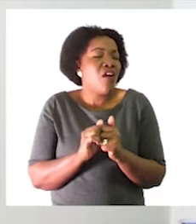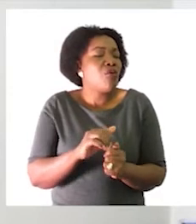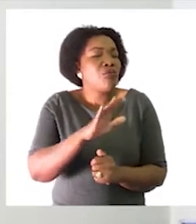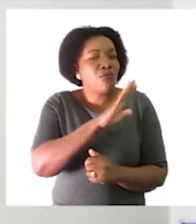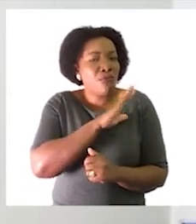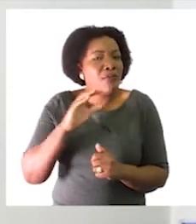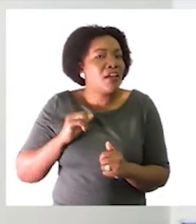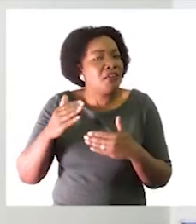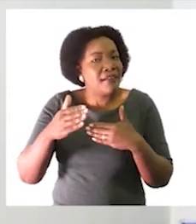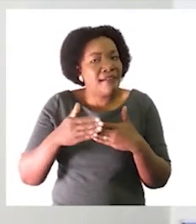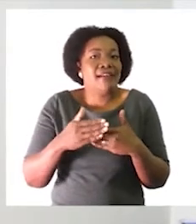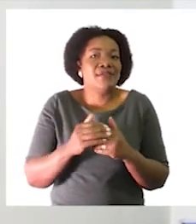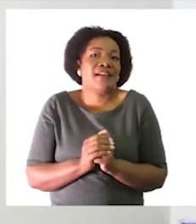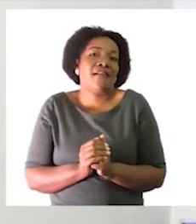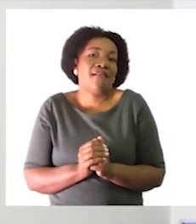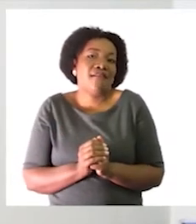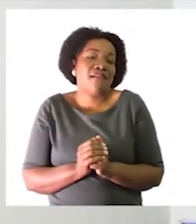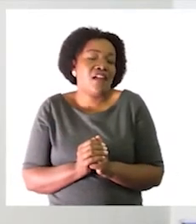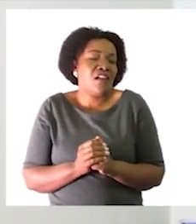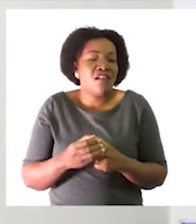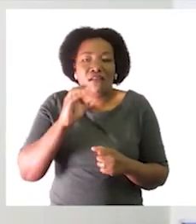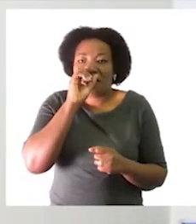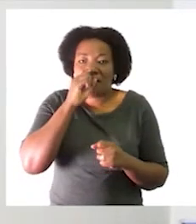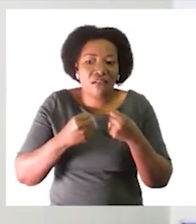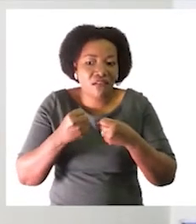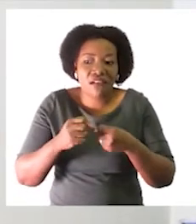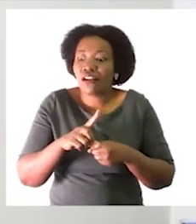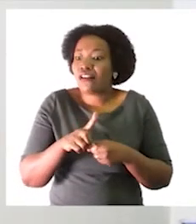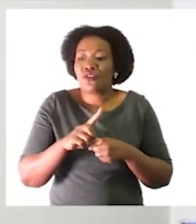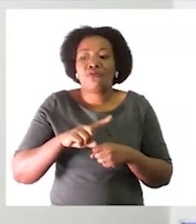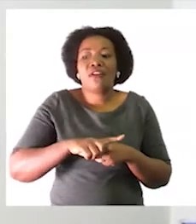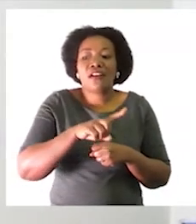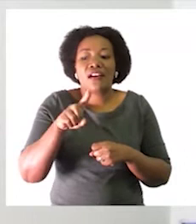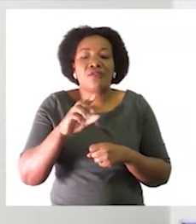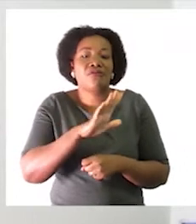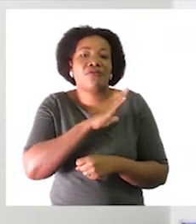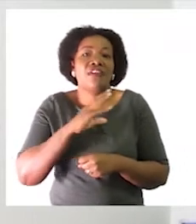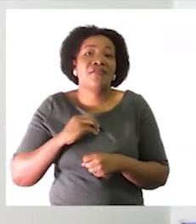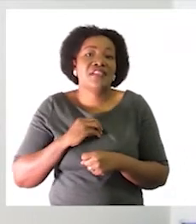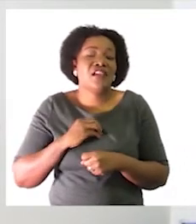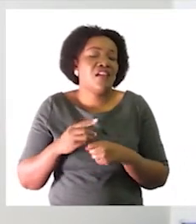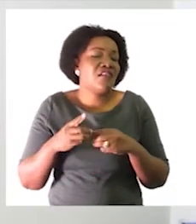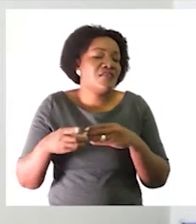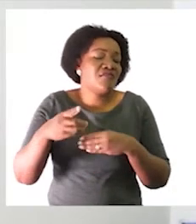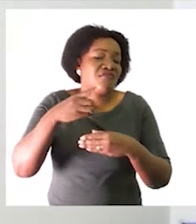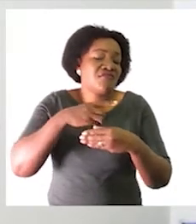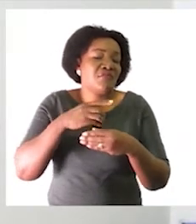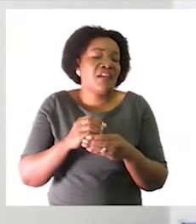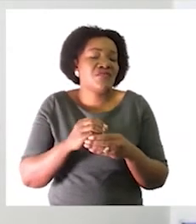50. 50 is the nearest one. If the wolf is chasing you, you have to run to this house because you cannot run